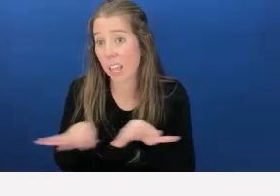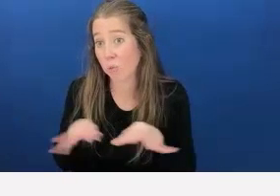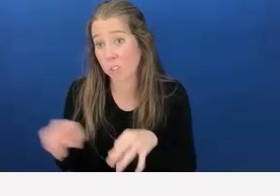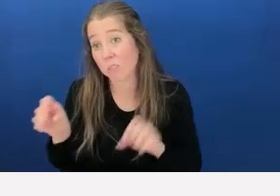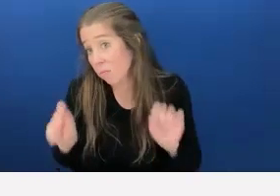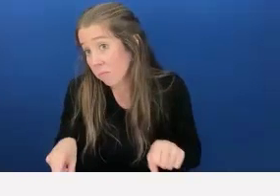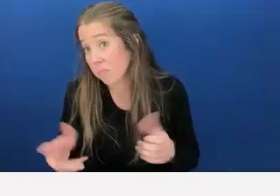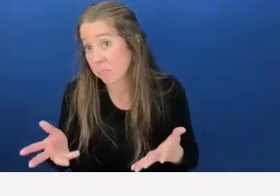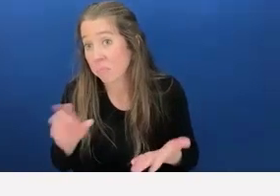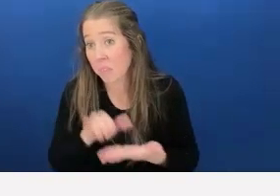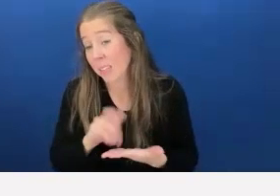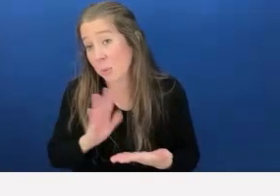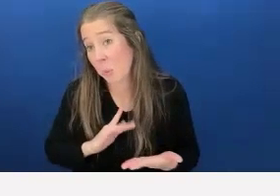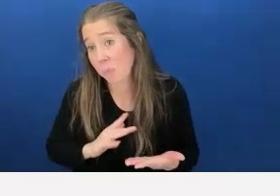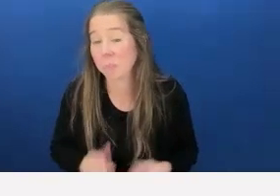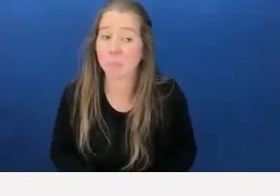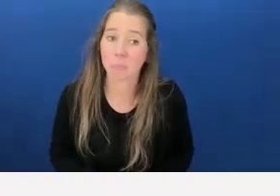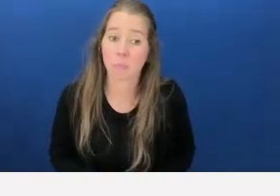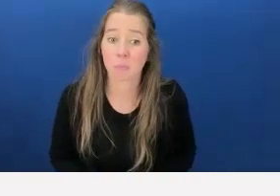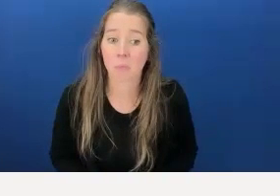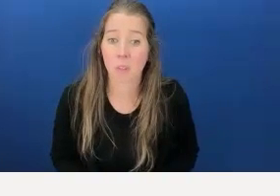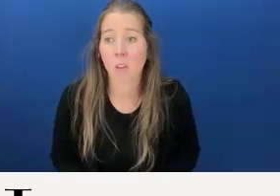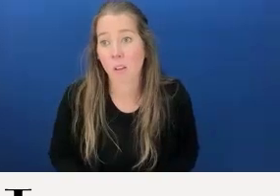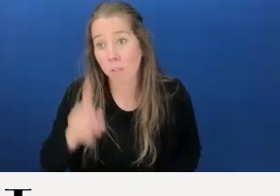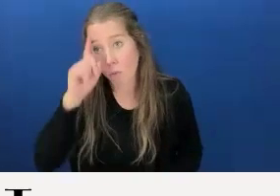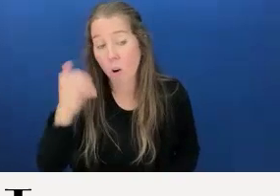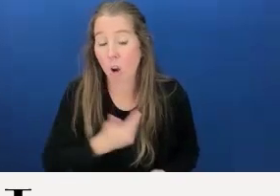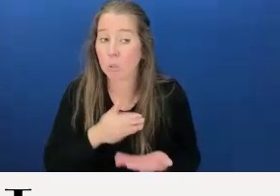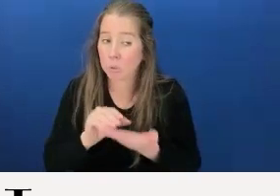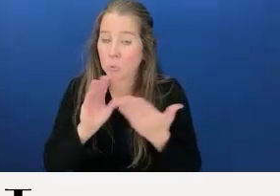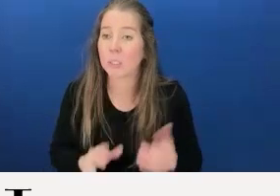too. That's pretty cool. For our students.